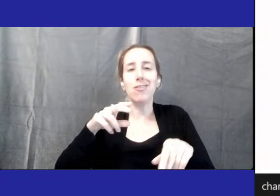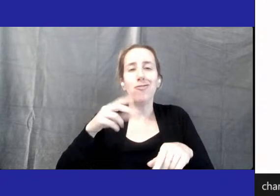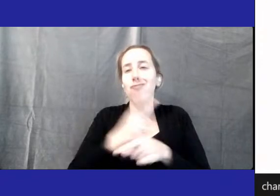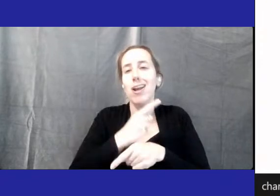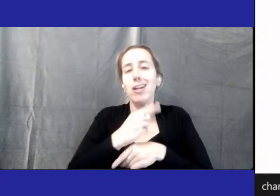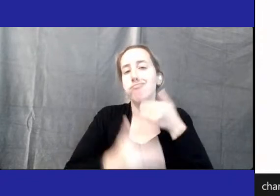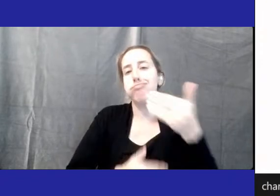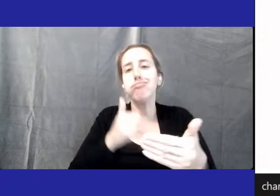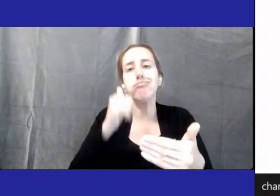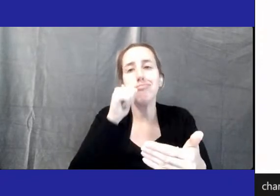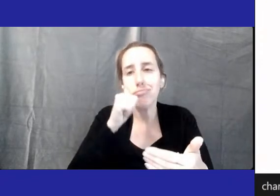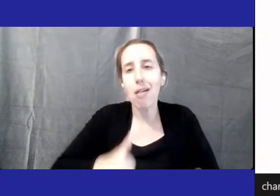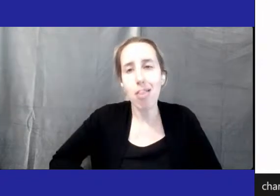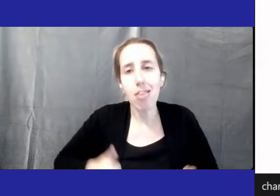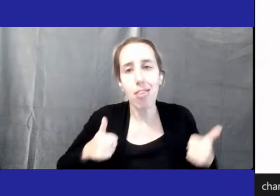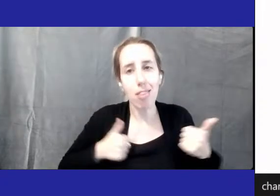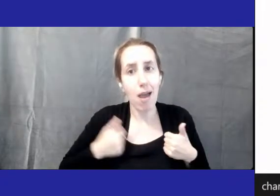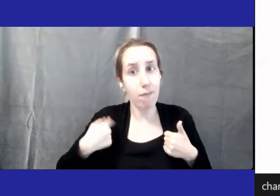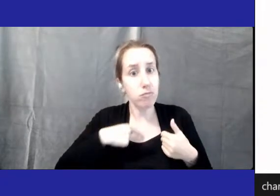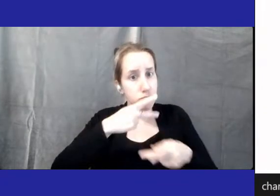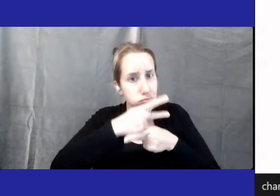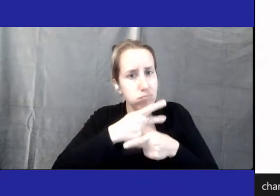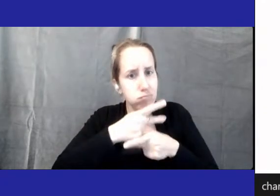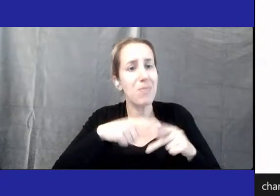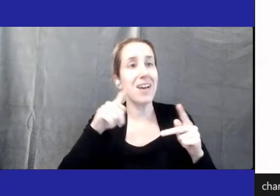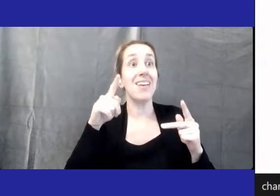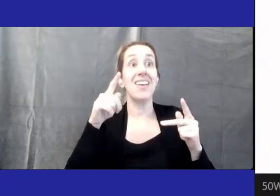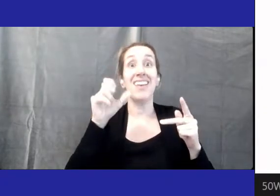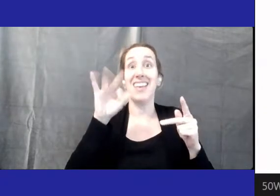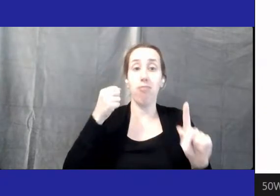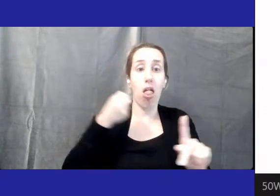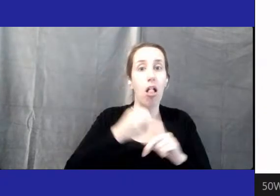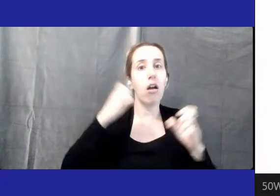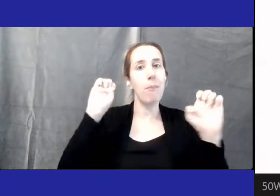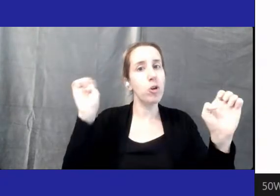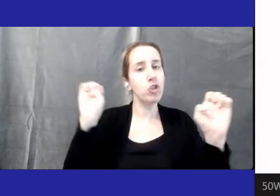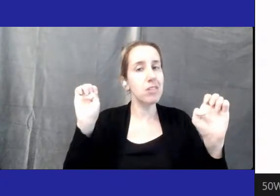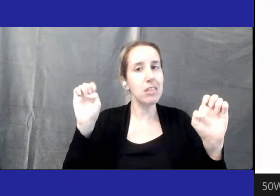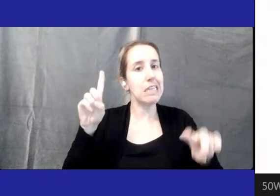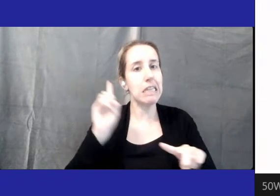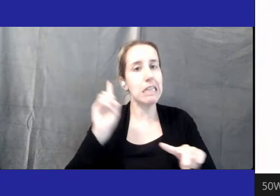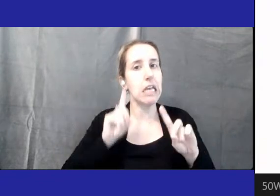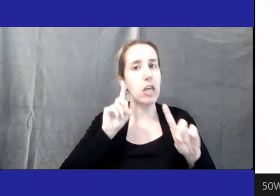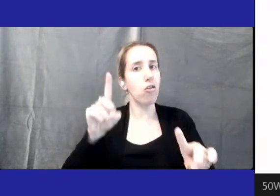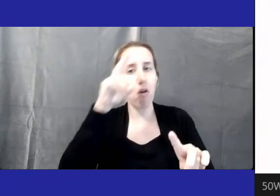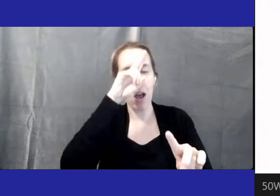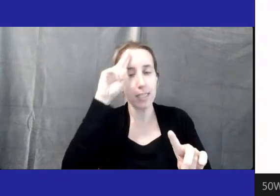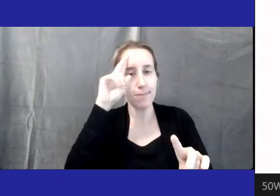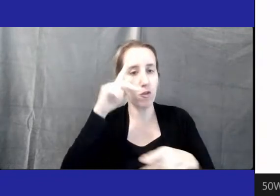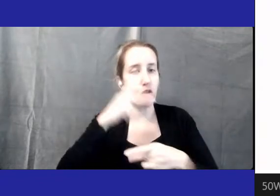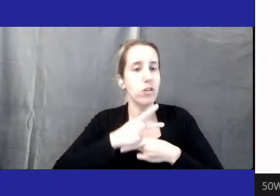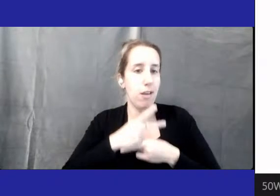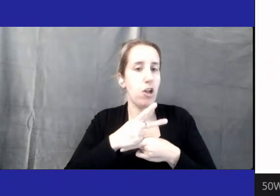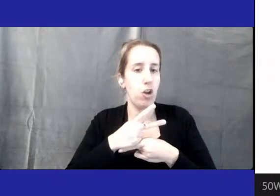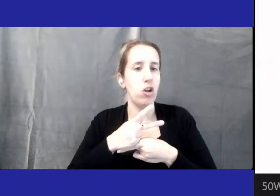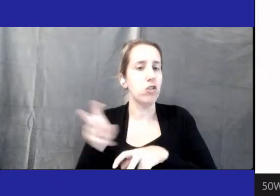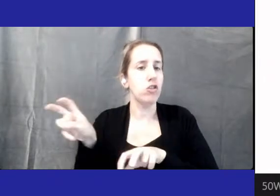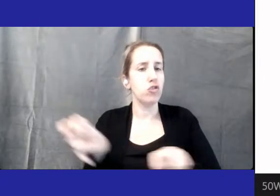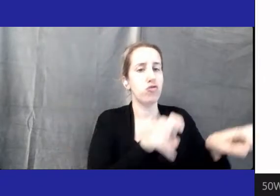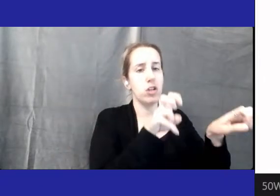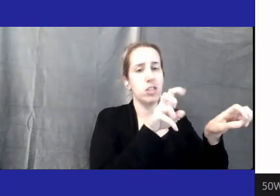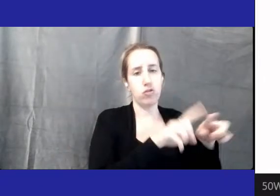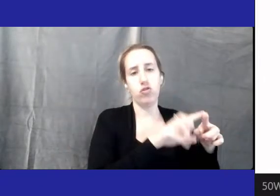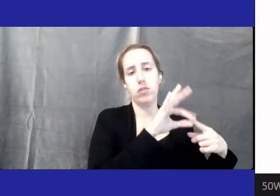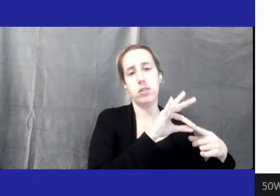they cannot receive that service anymore due to an emergency. Just as a note, transportation to the special medical needs shelters is coordinated through New York